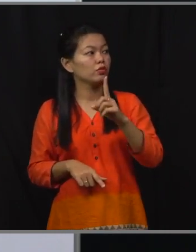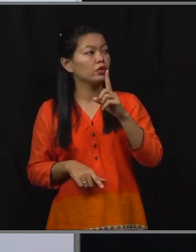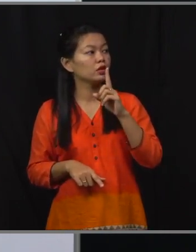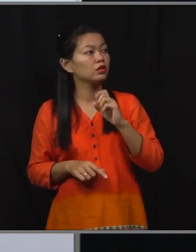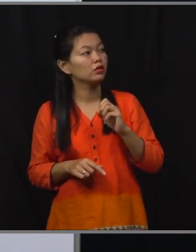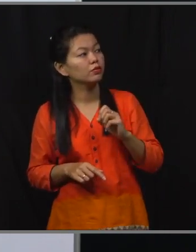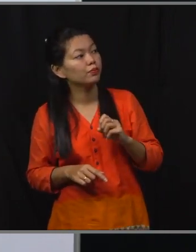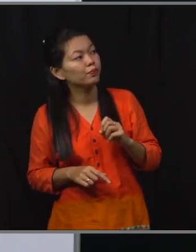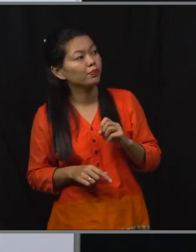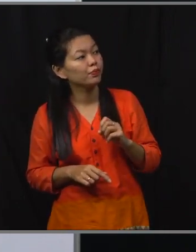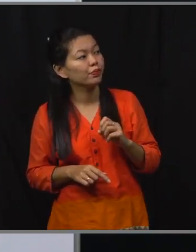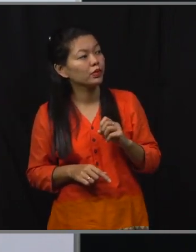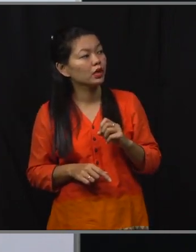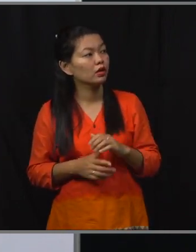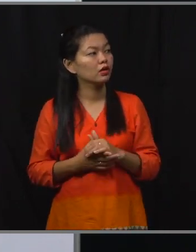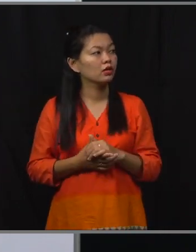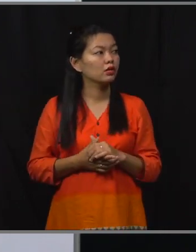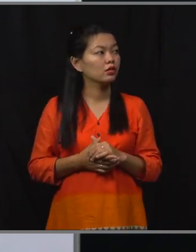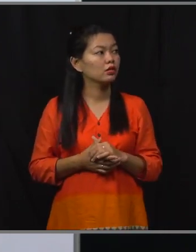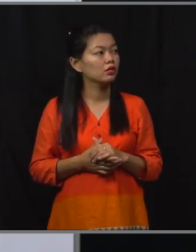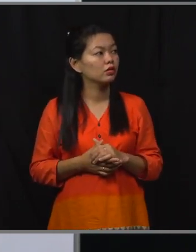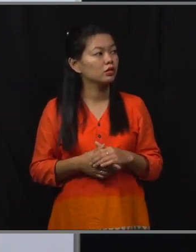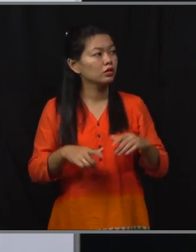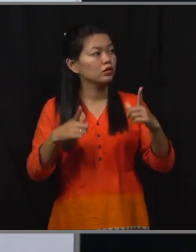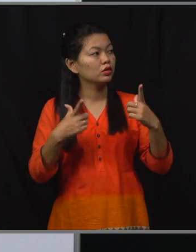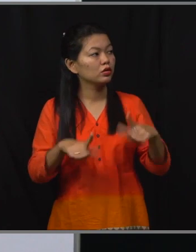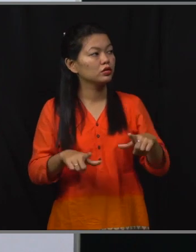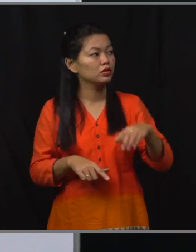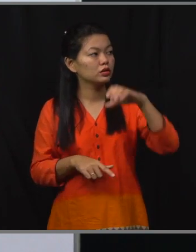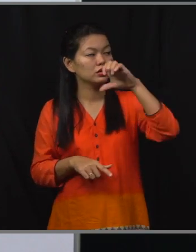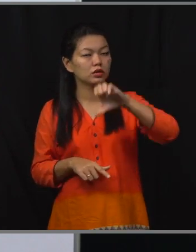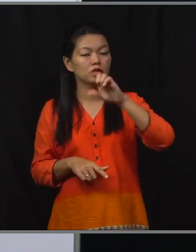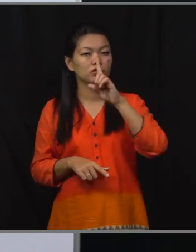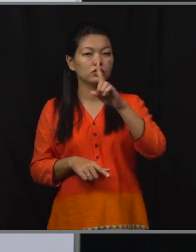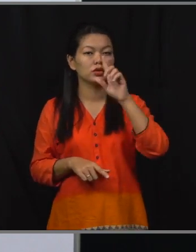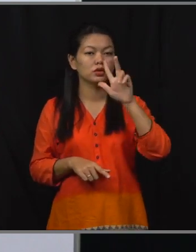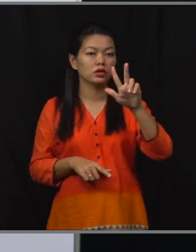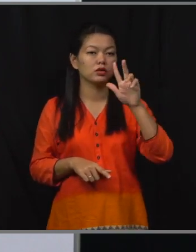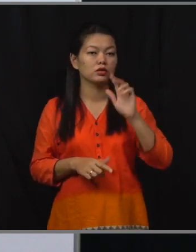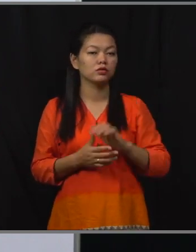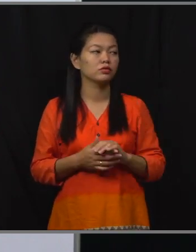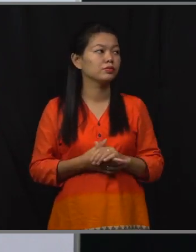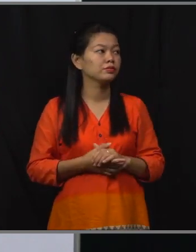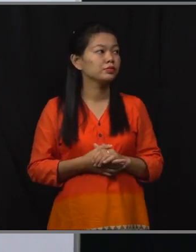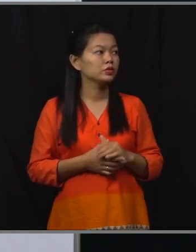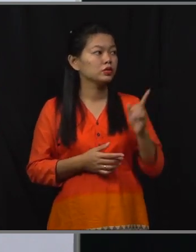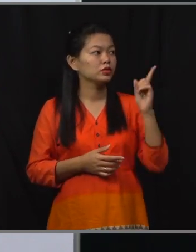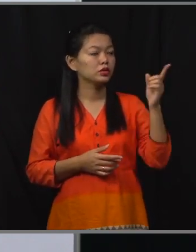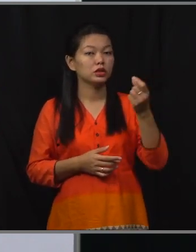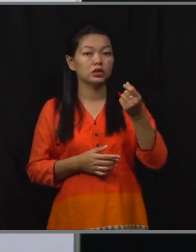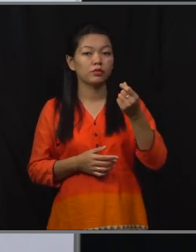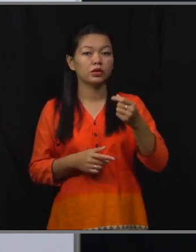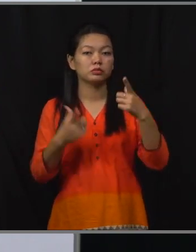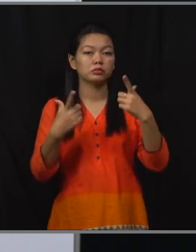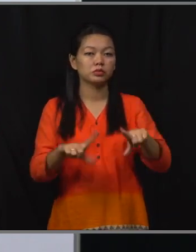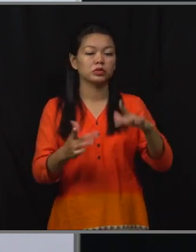is no profit in other words, but there is a deficit, loss of 9,108. So you